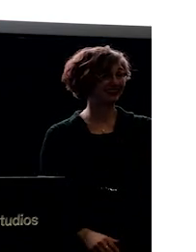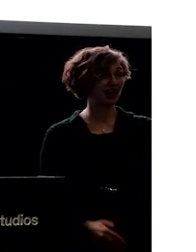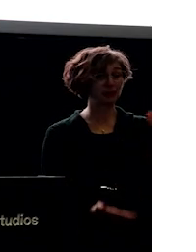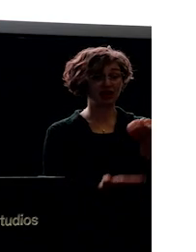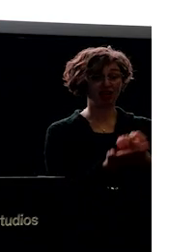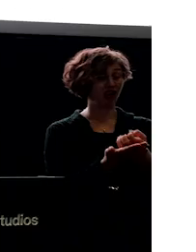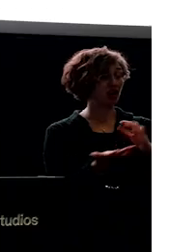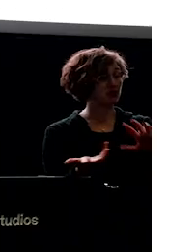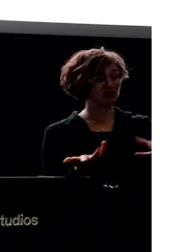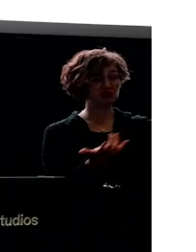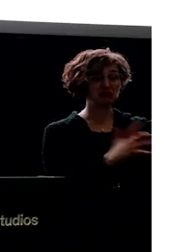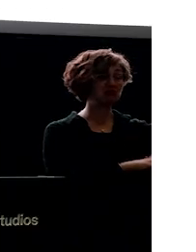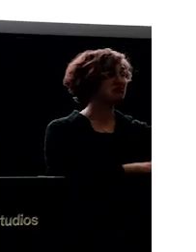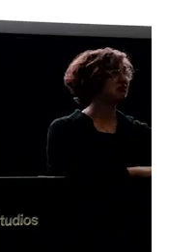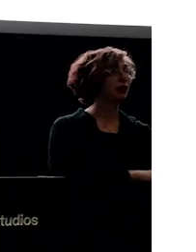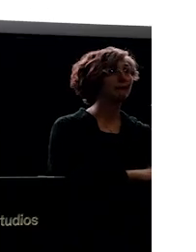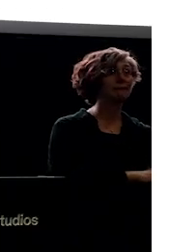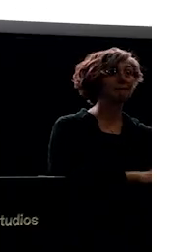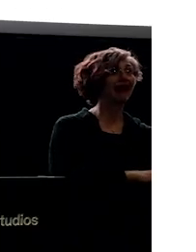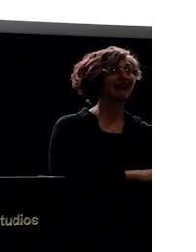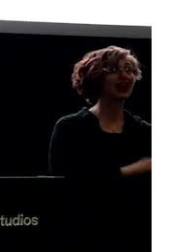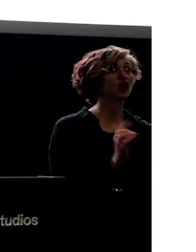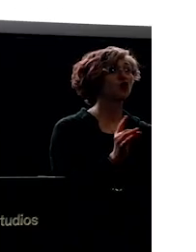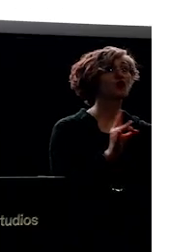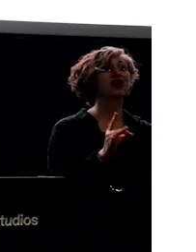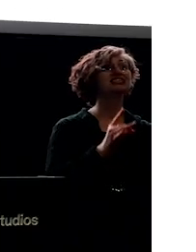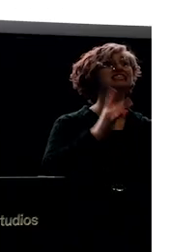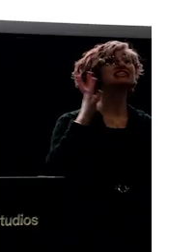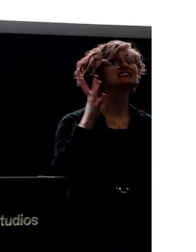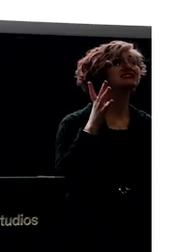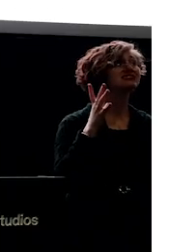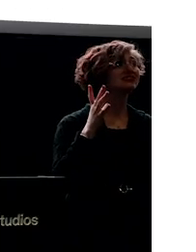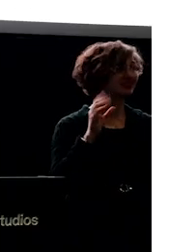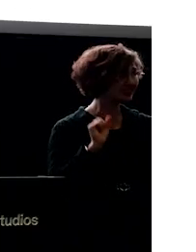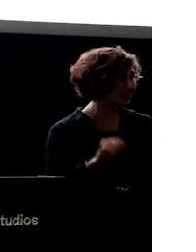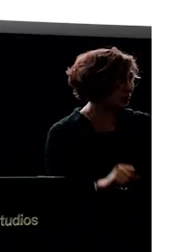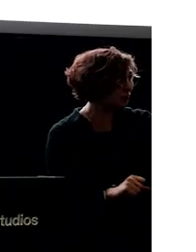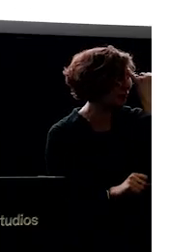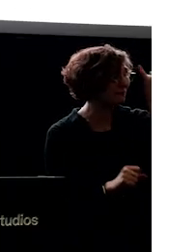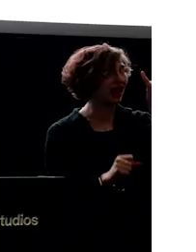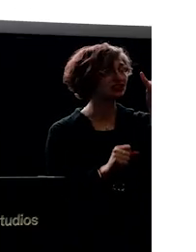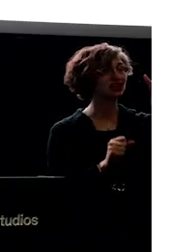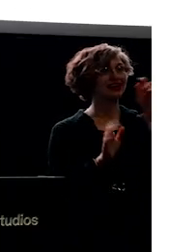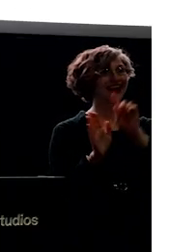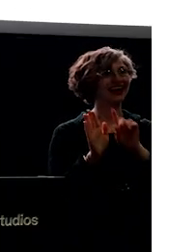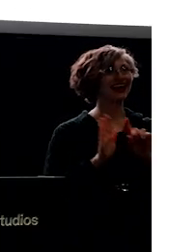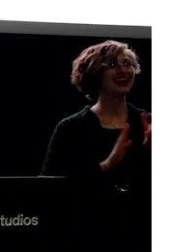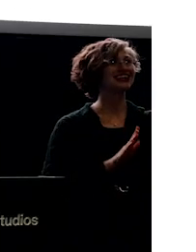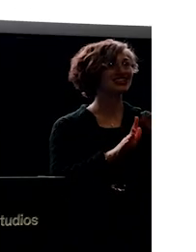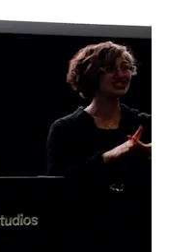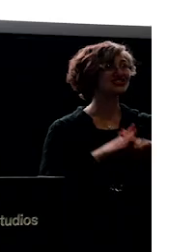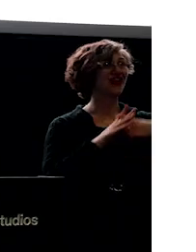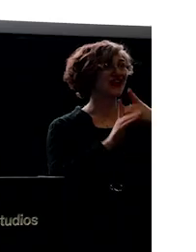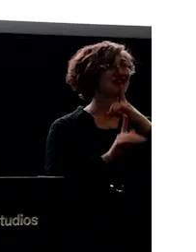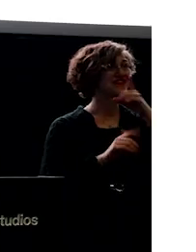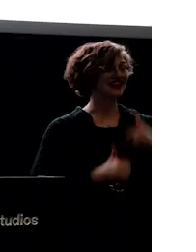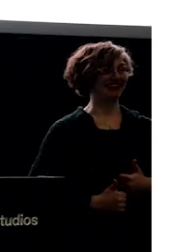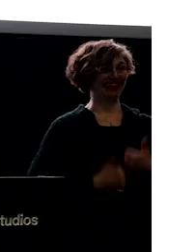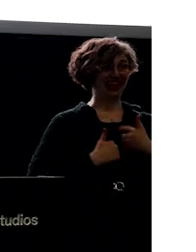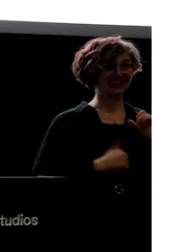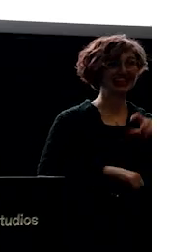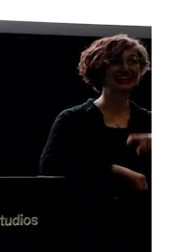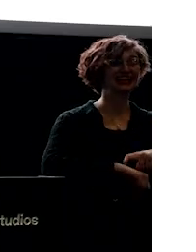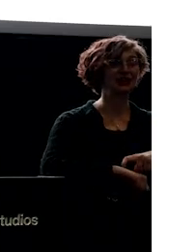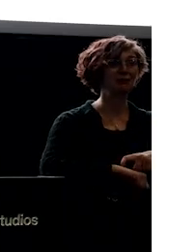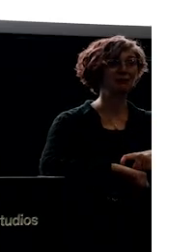banking crisis. Imagine stepping into that real world at that moment. At the time, I thought I had all figured it out because I